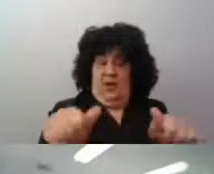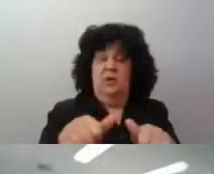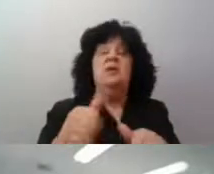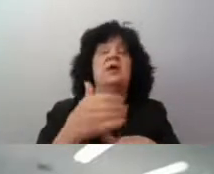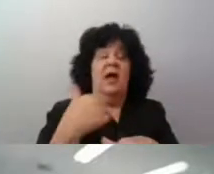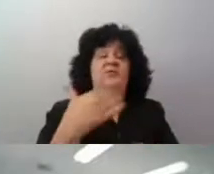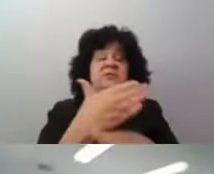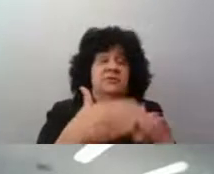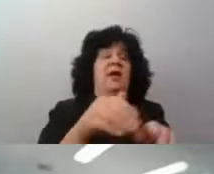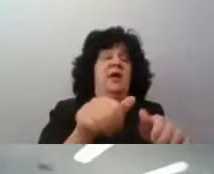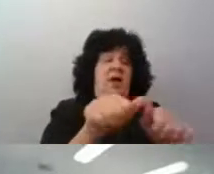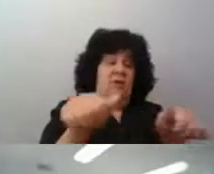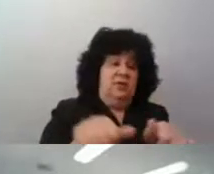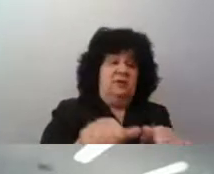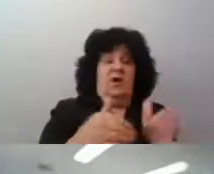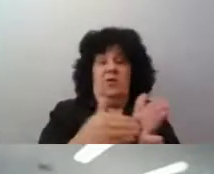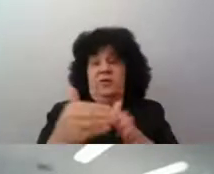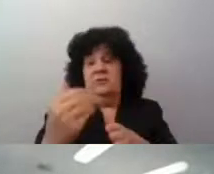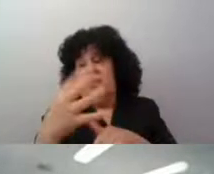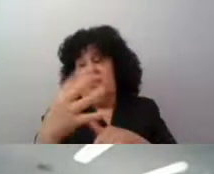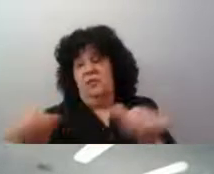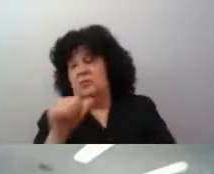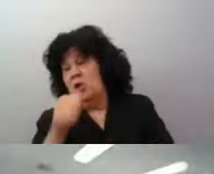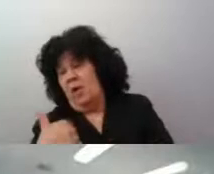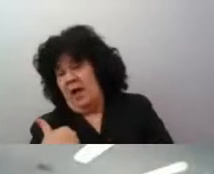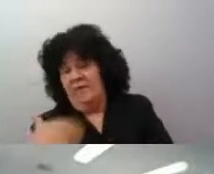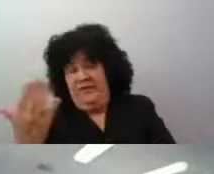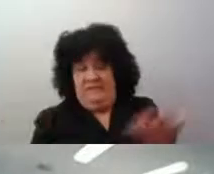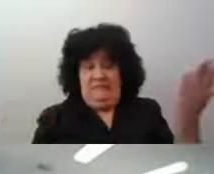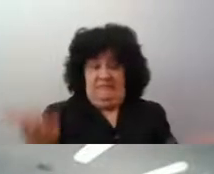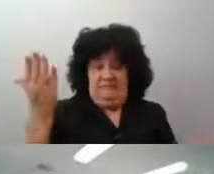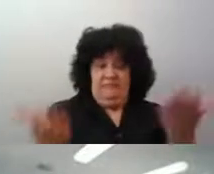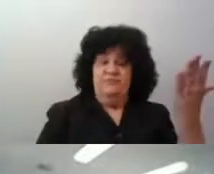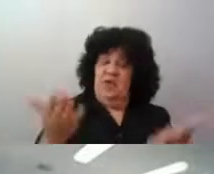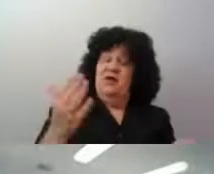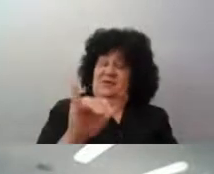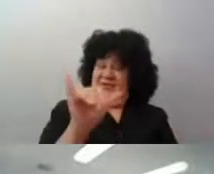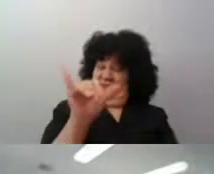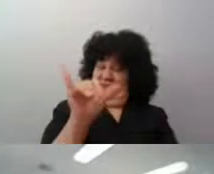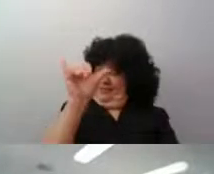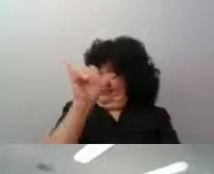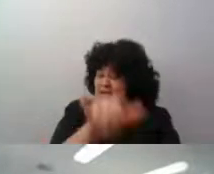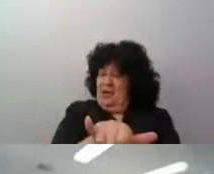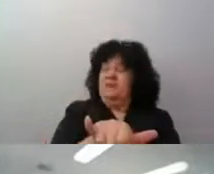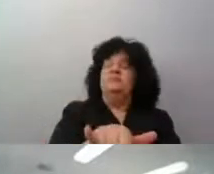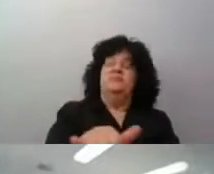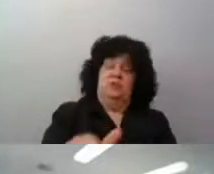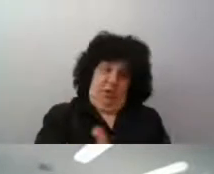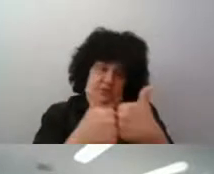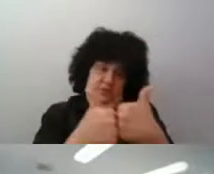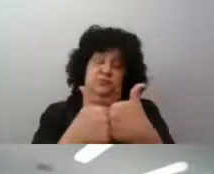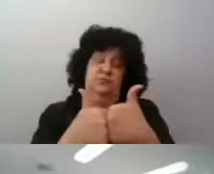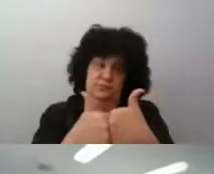not standards in many areas. So I think that is certainly a challenge that we struggle with, where there's not